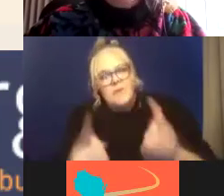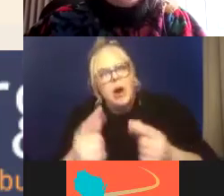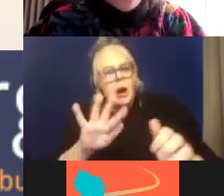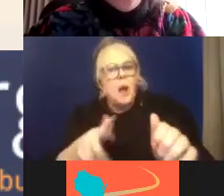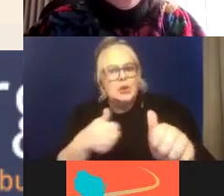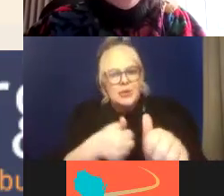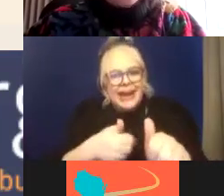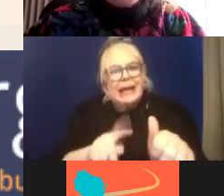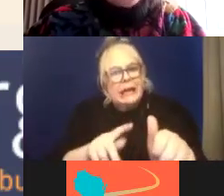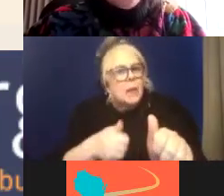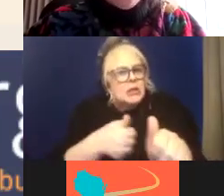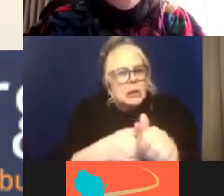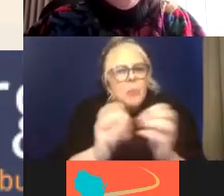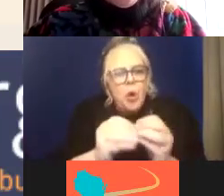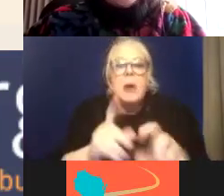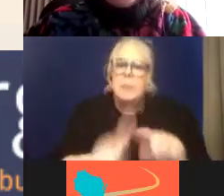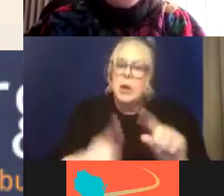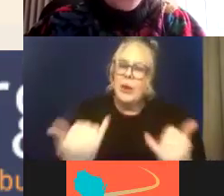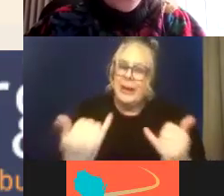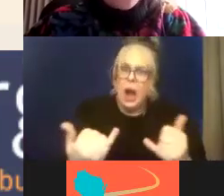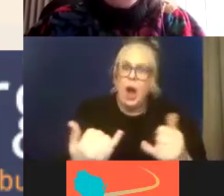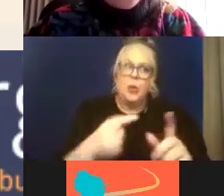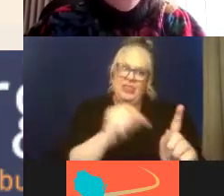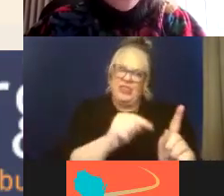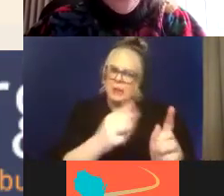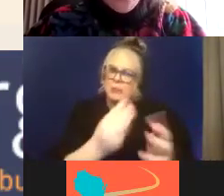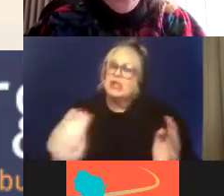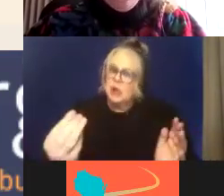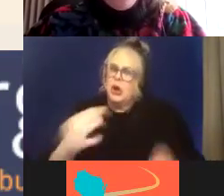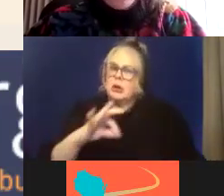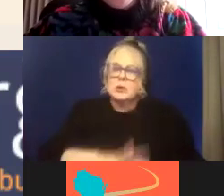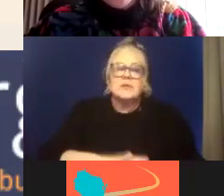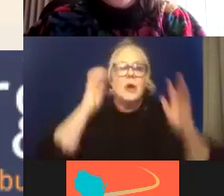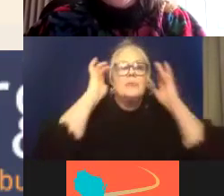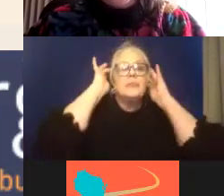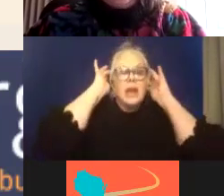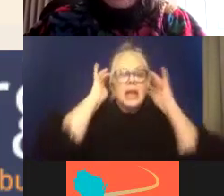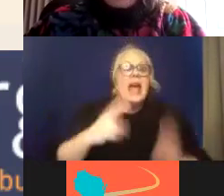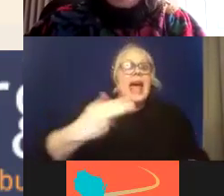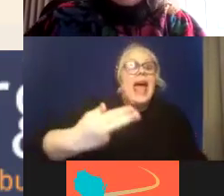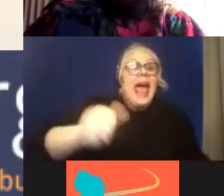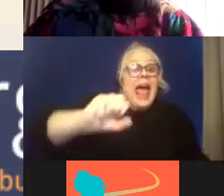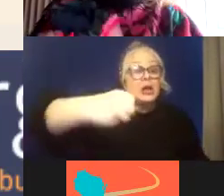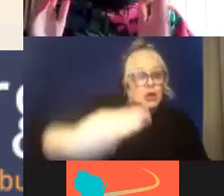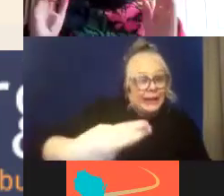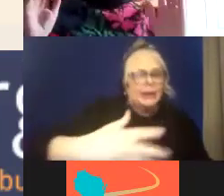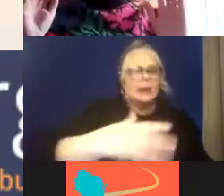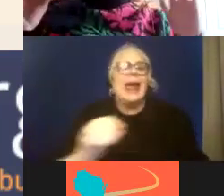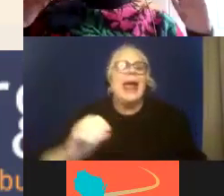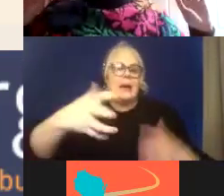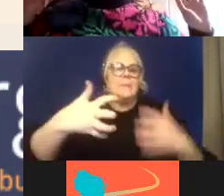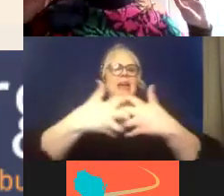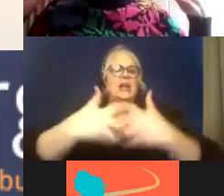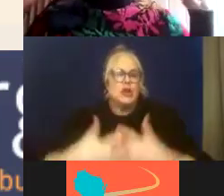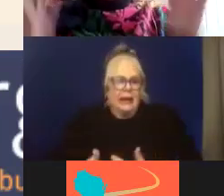Hashing and matching can make the company policy approach faster and much easier to navigate. It essentially is a process by which you